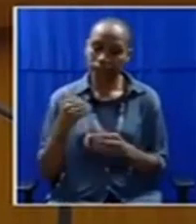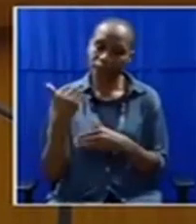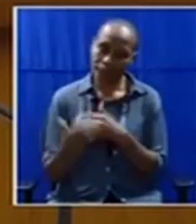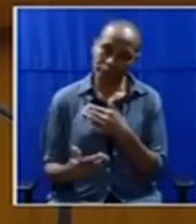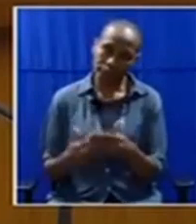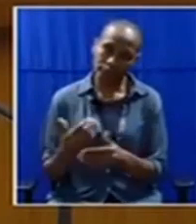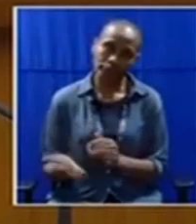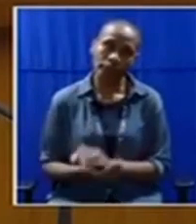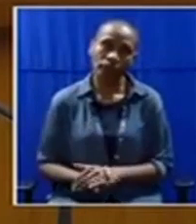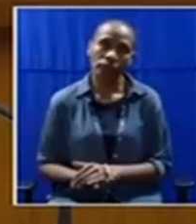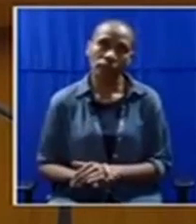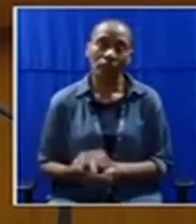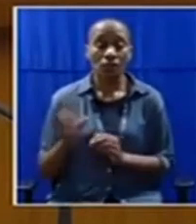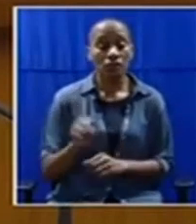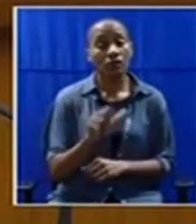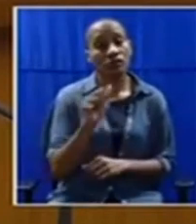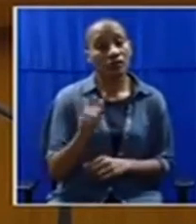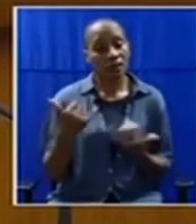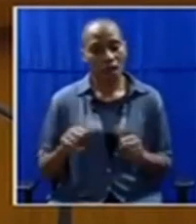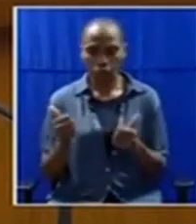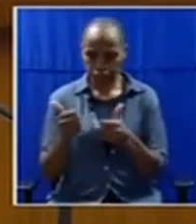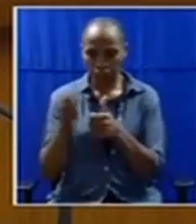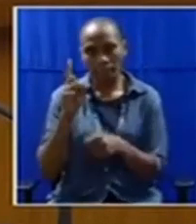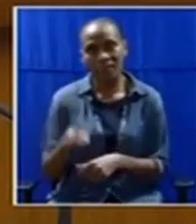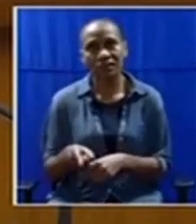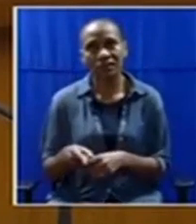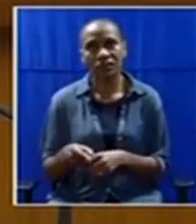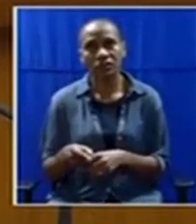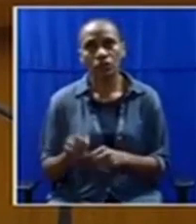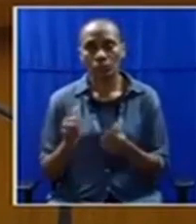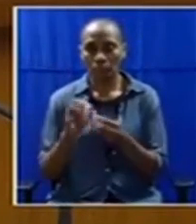must as a country start to prepare ourselves for the